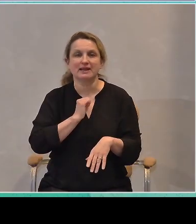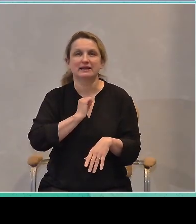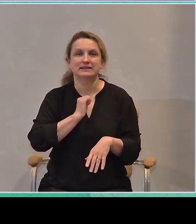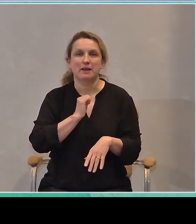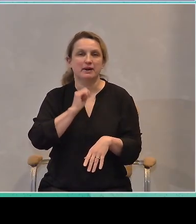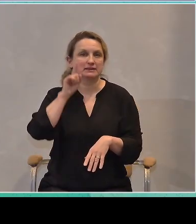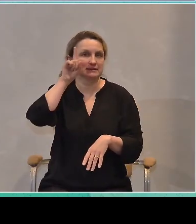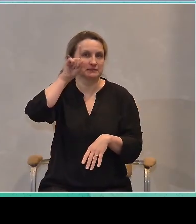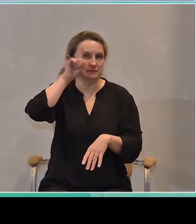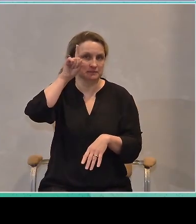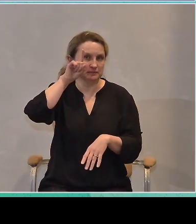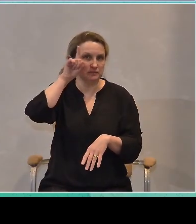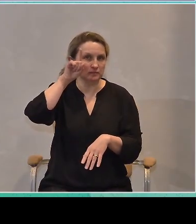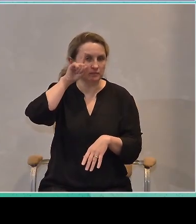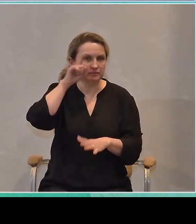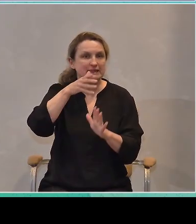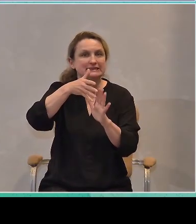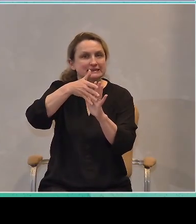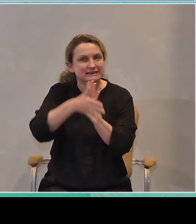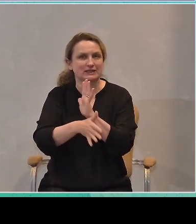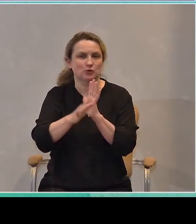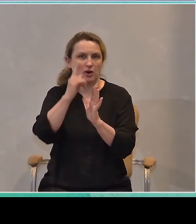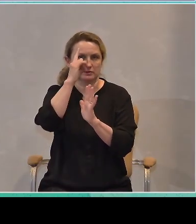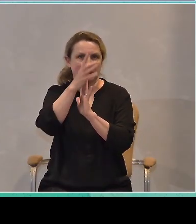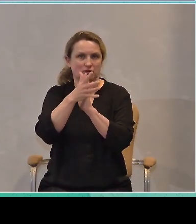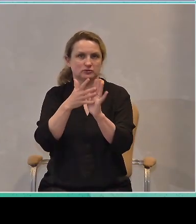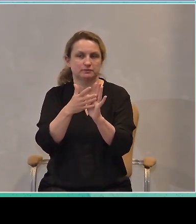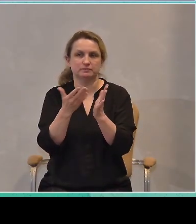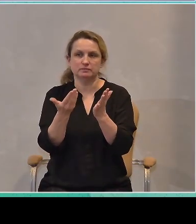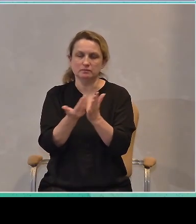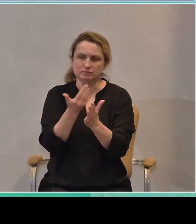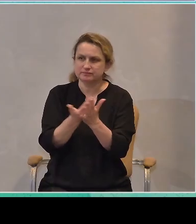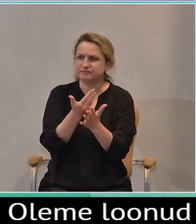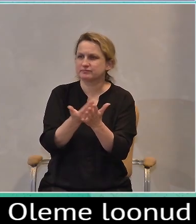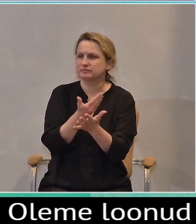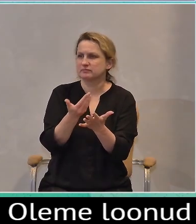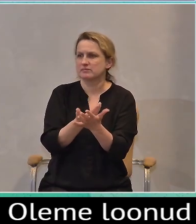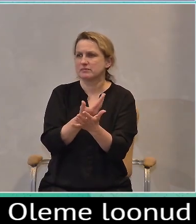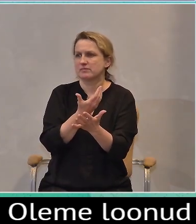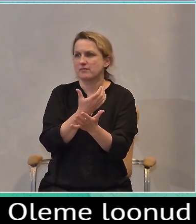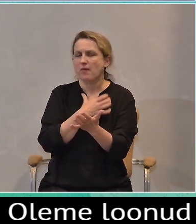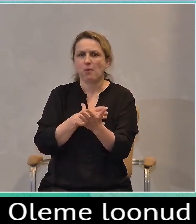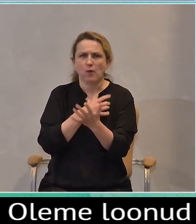The name was selected to make sense to potential patients,